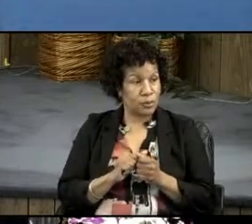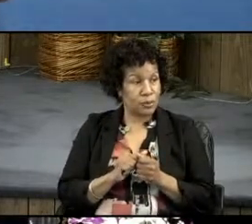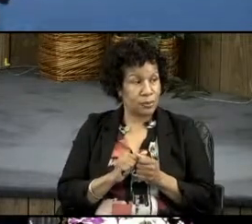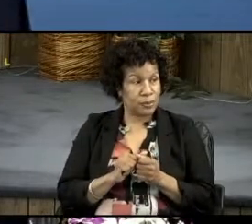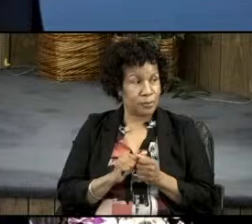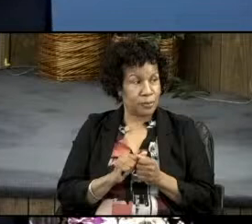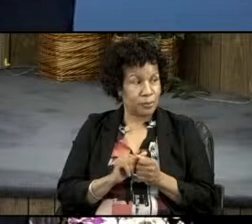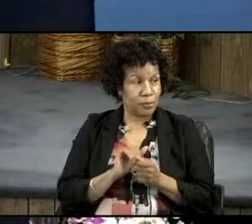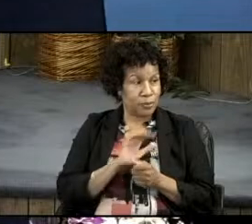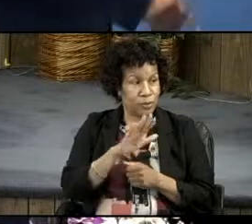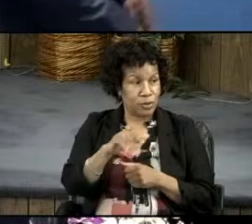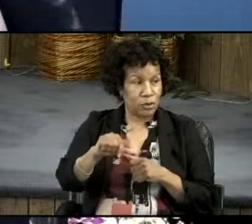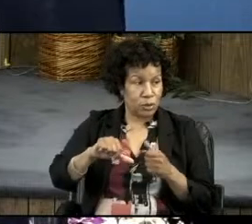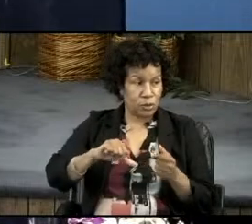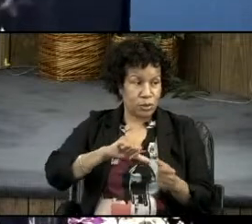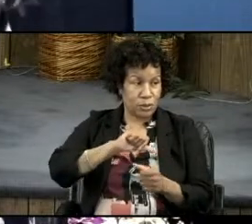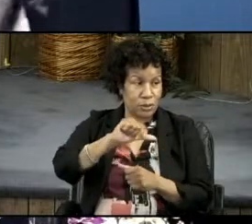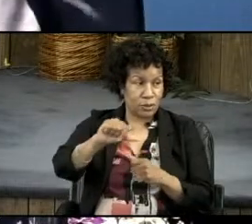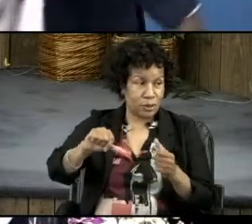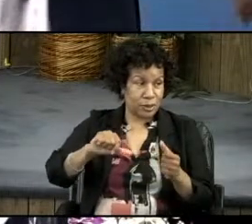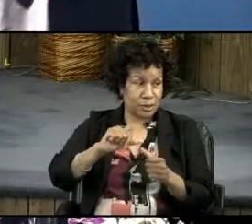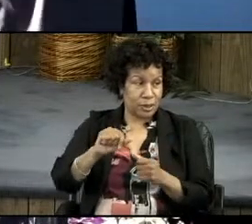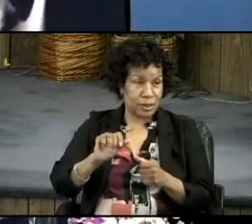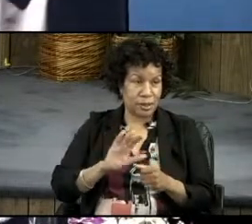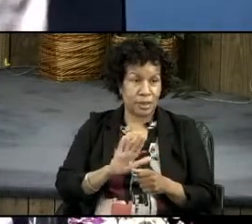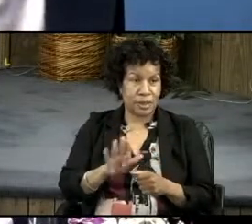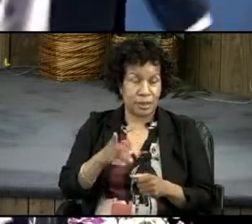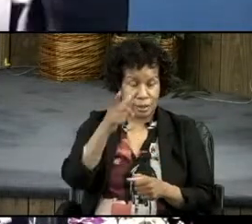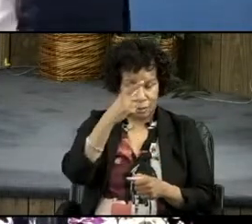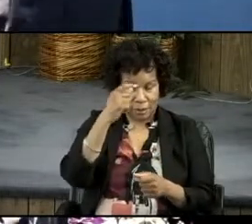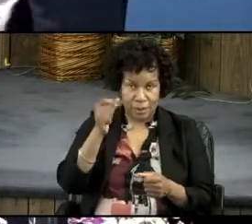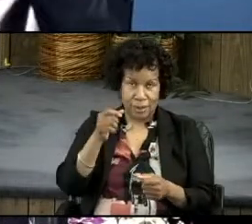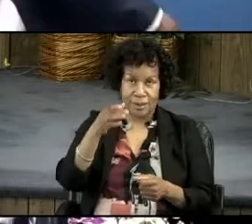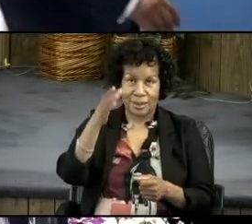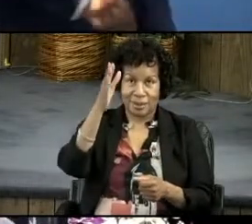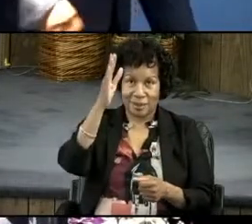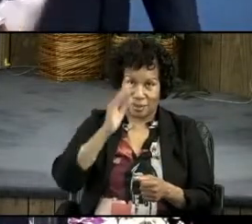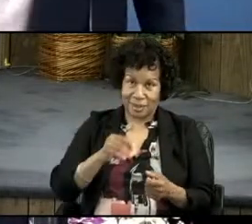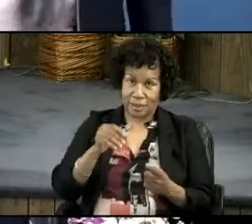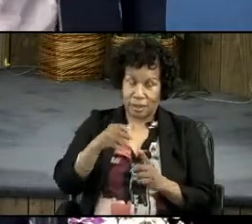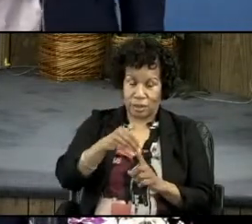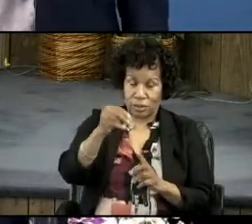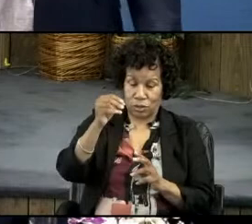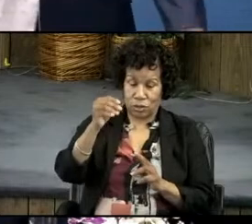Your anointing is not because you're perfect. Your anointing is because God chose you.